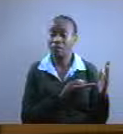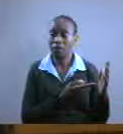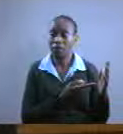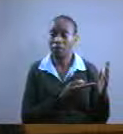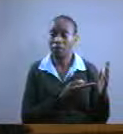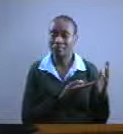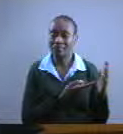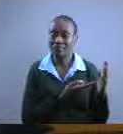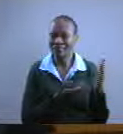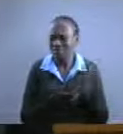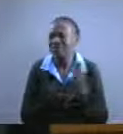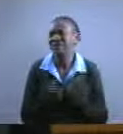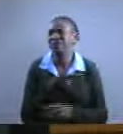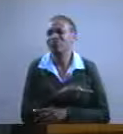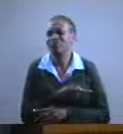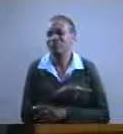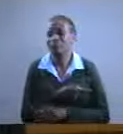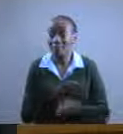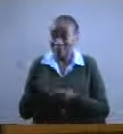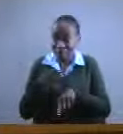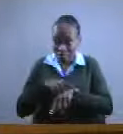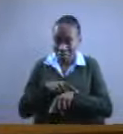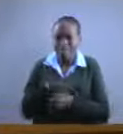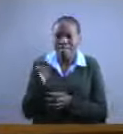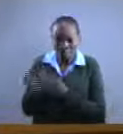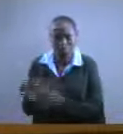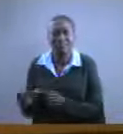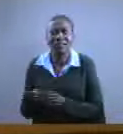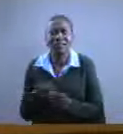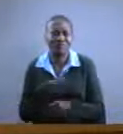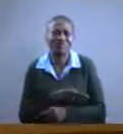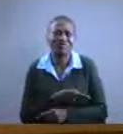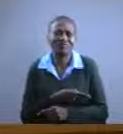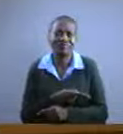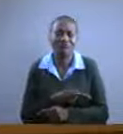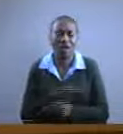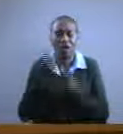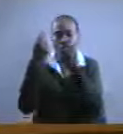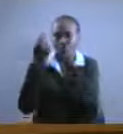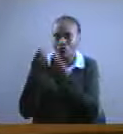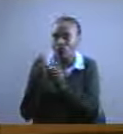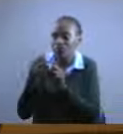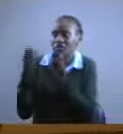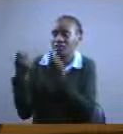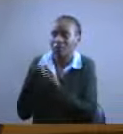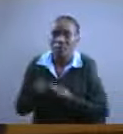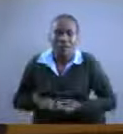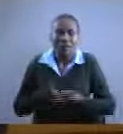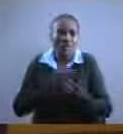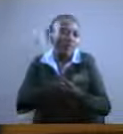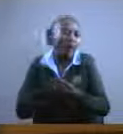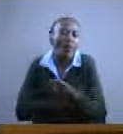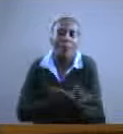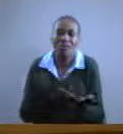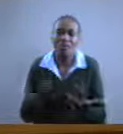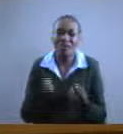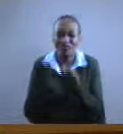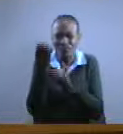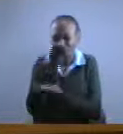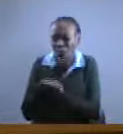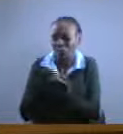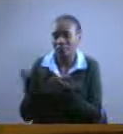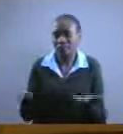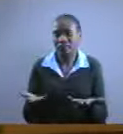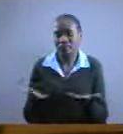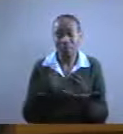deeply technical, but it's also very political. Here, Treasury gives regulators draconian powers that are excessively harsh and